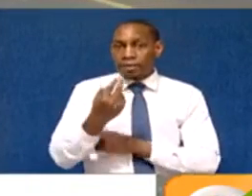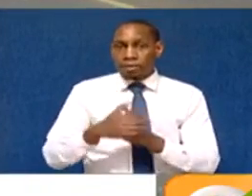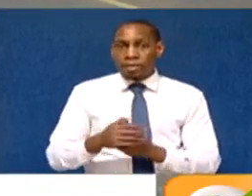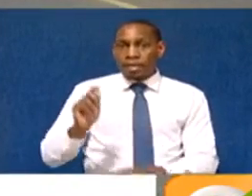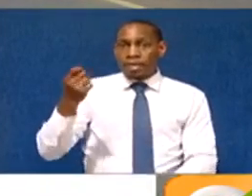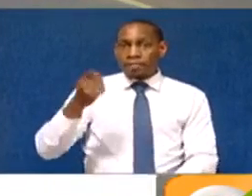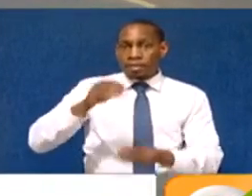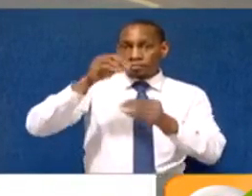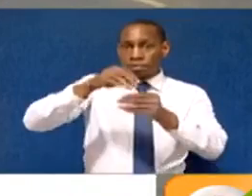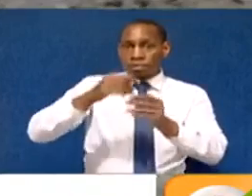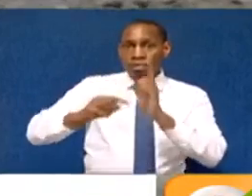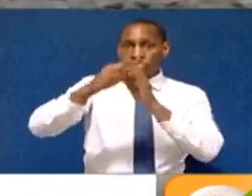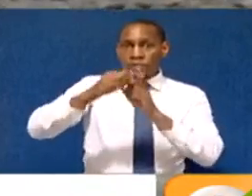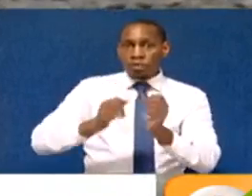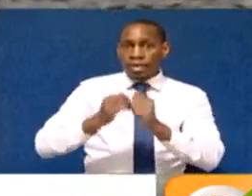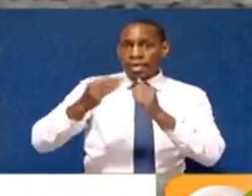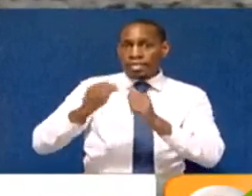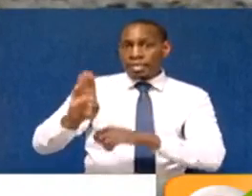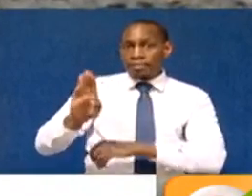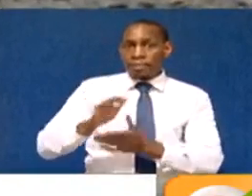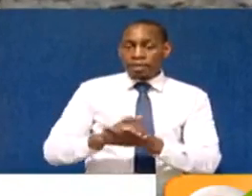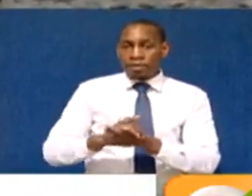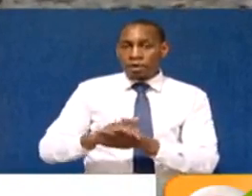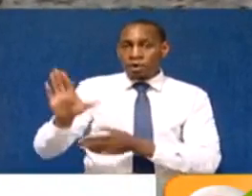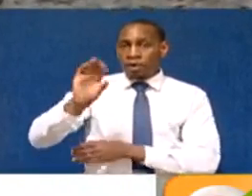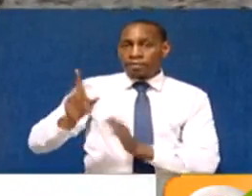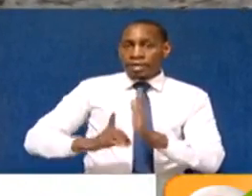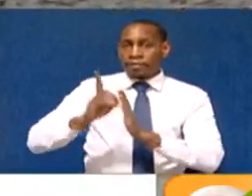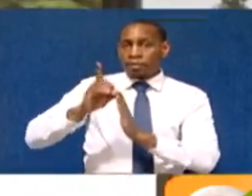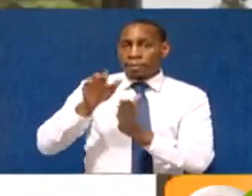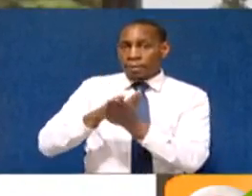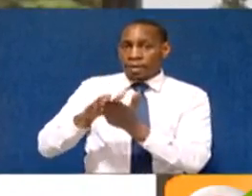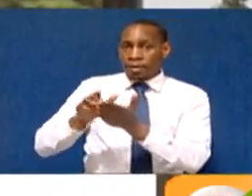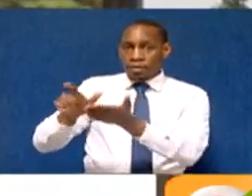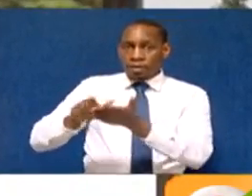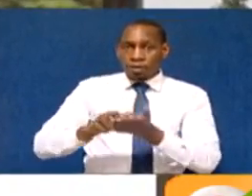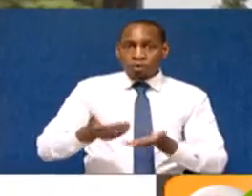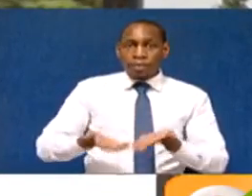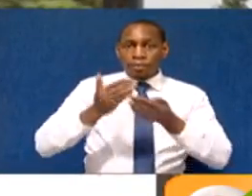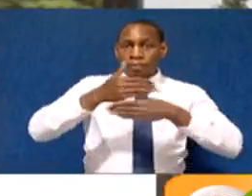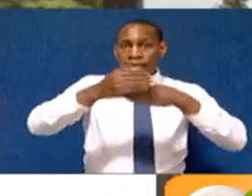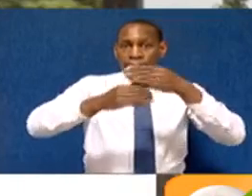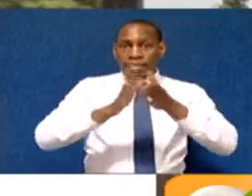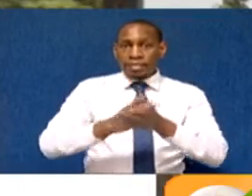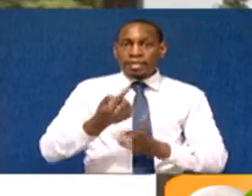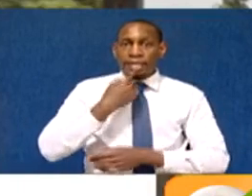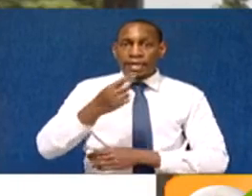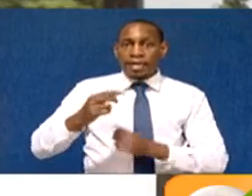The president injected a total of 18 billion shillings sourced from the African Development Bank to improve infrastructure on